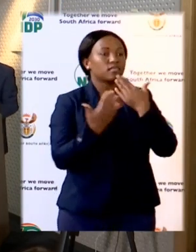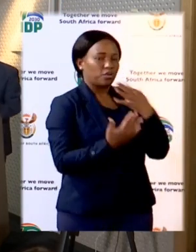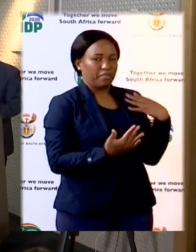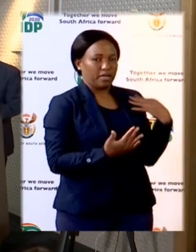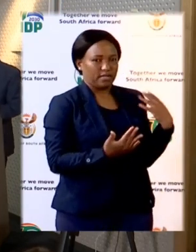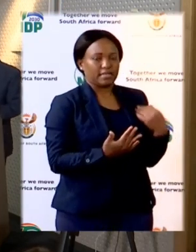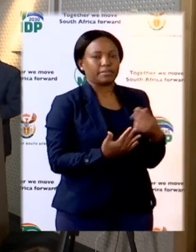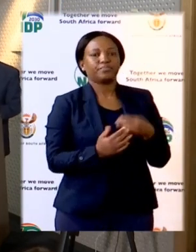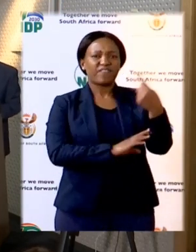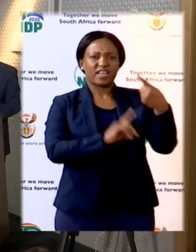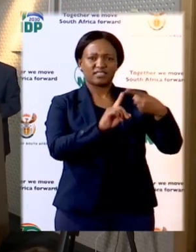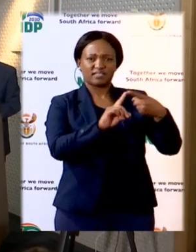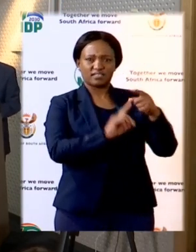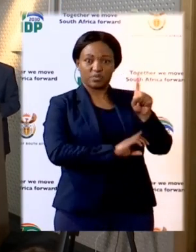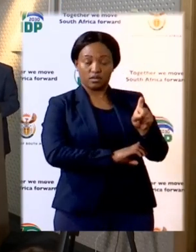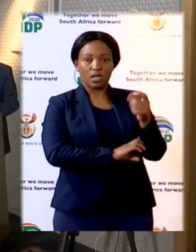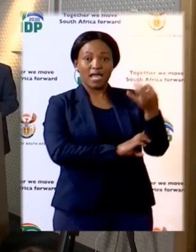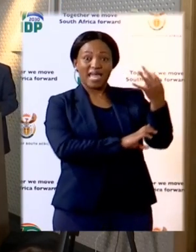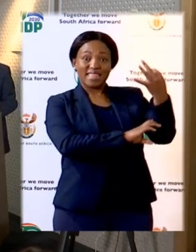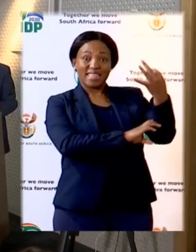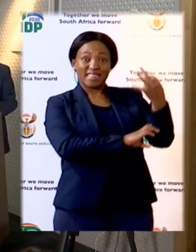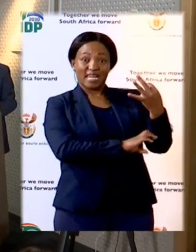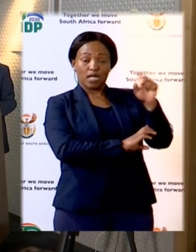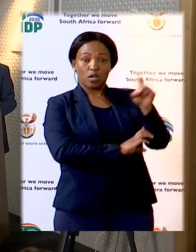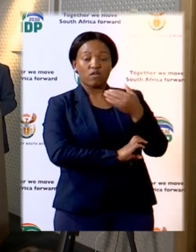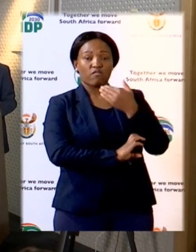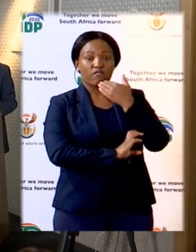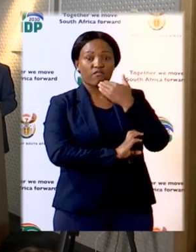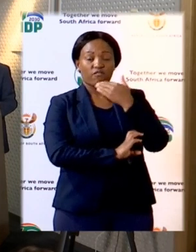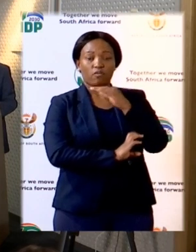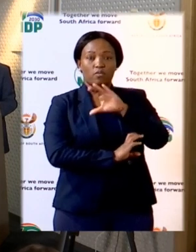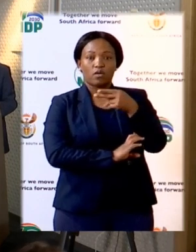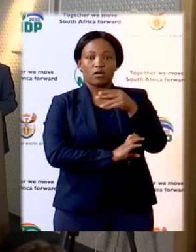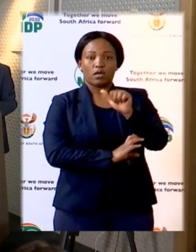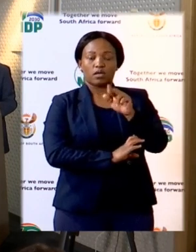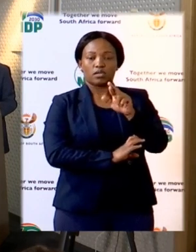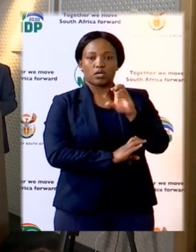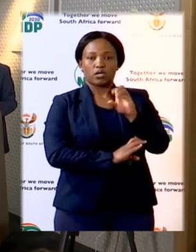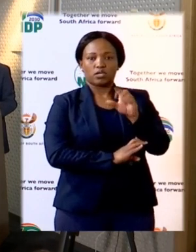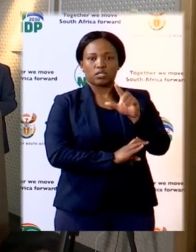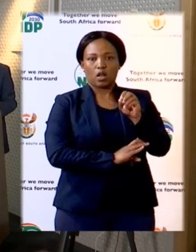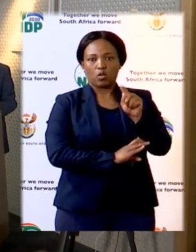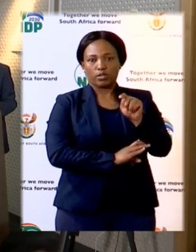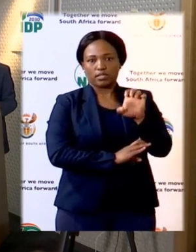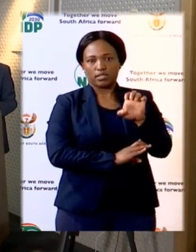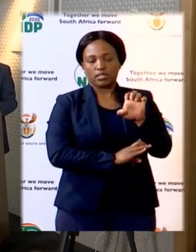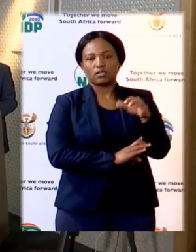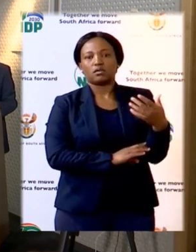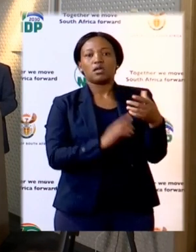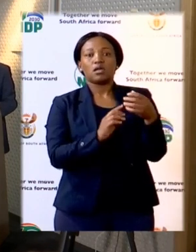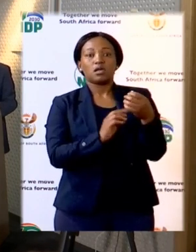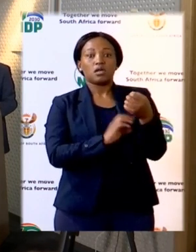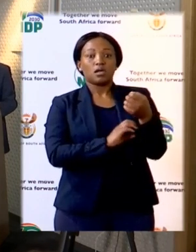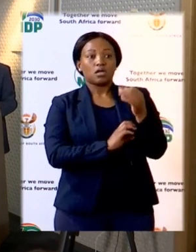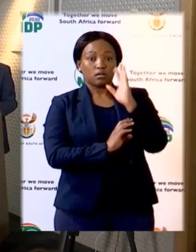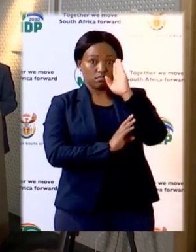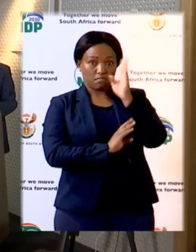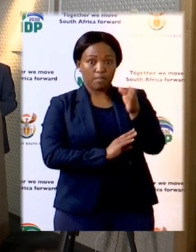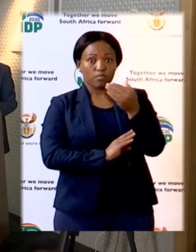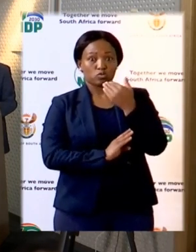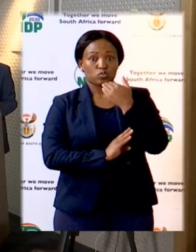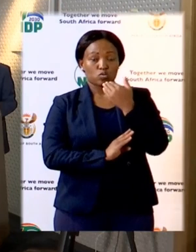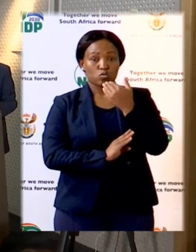The first question, well, it's 3 questions from Charlotte at EWN. The first one is directed to Minister Mtembu in his capacity